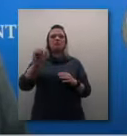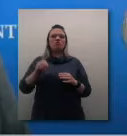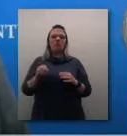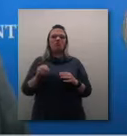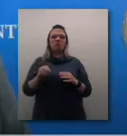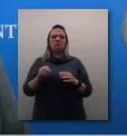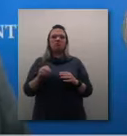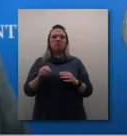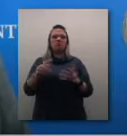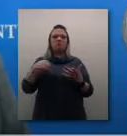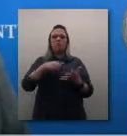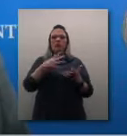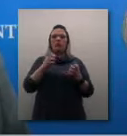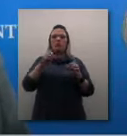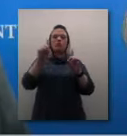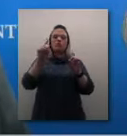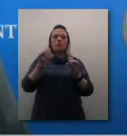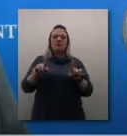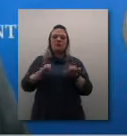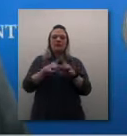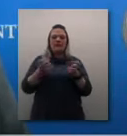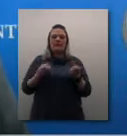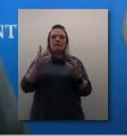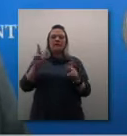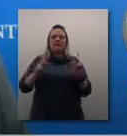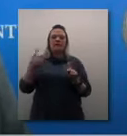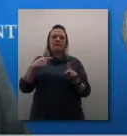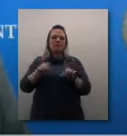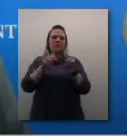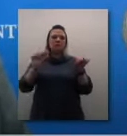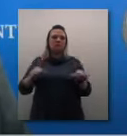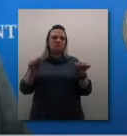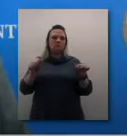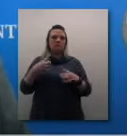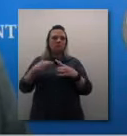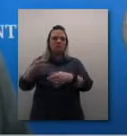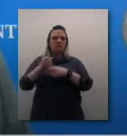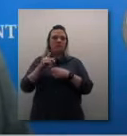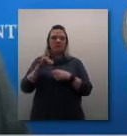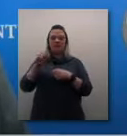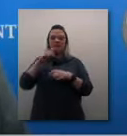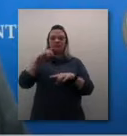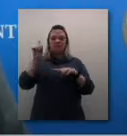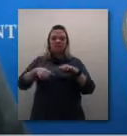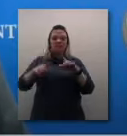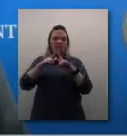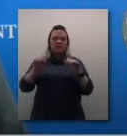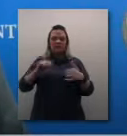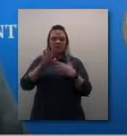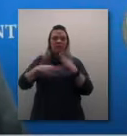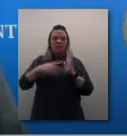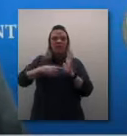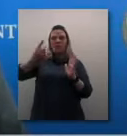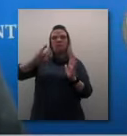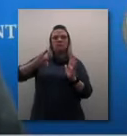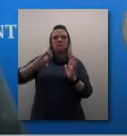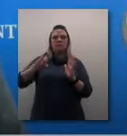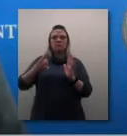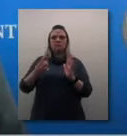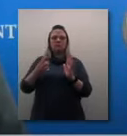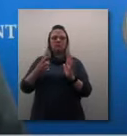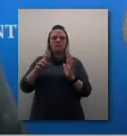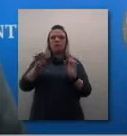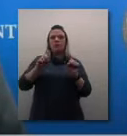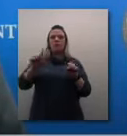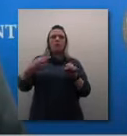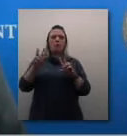to test as many people as we can once we get the antibody kits. They're not going to be able to test them all at once because there's only so many that you can